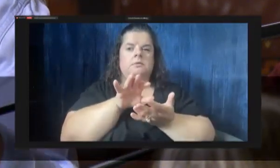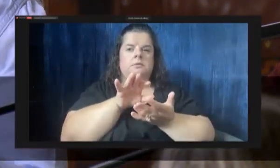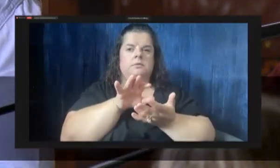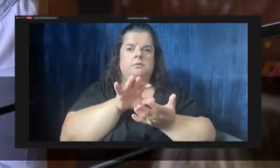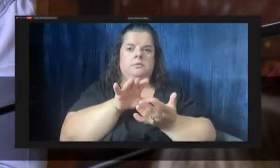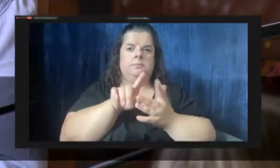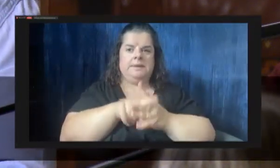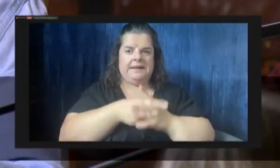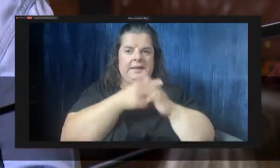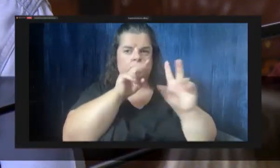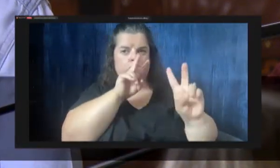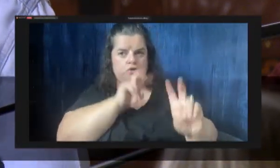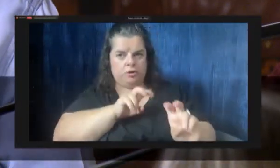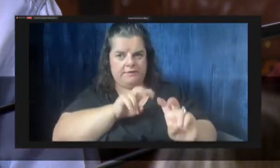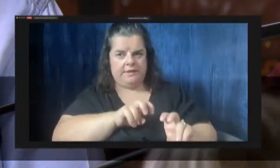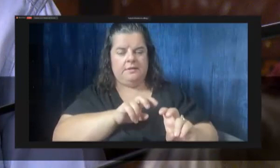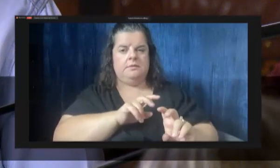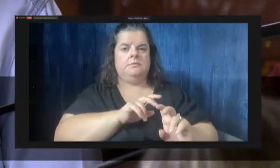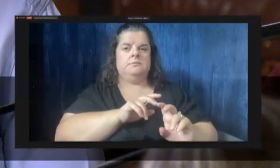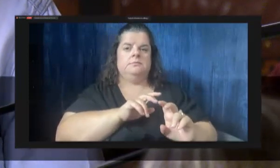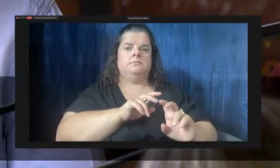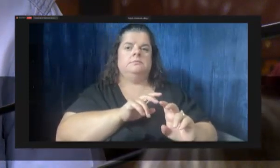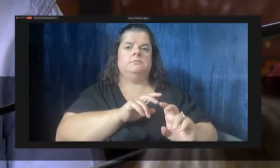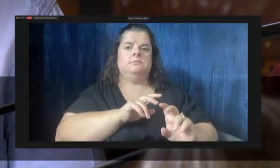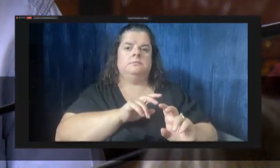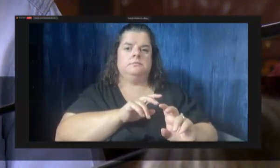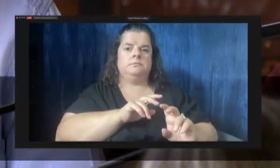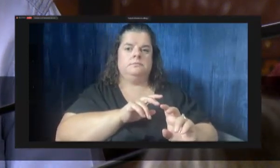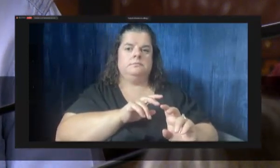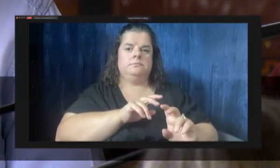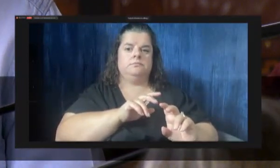survey where we are and where we're going.